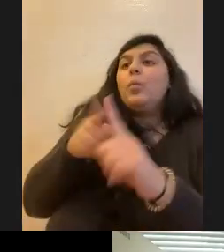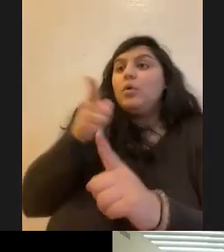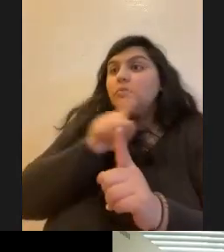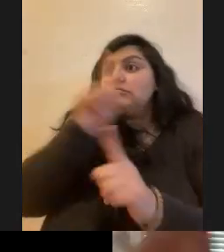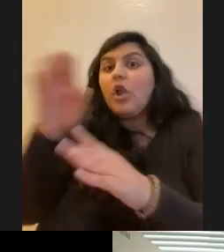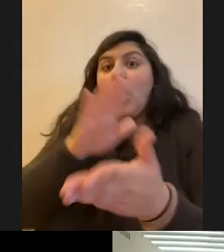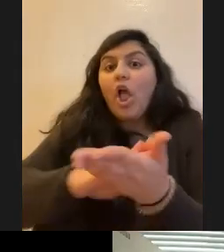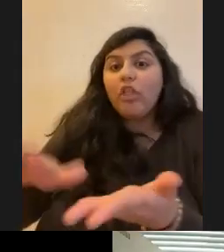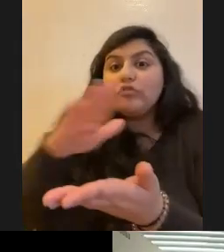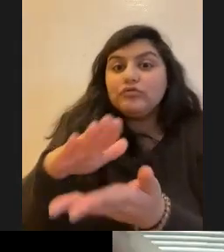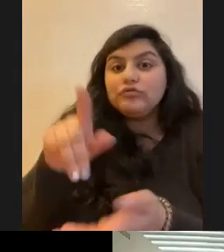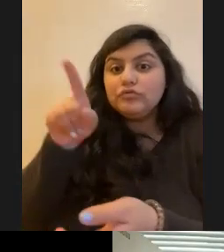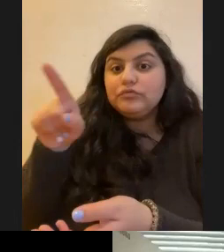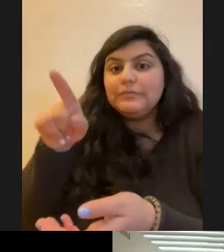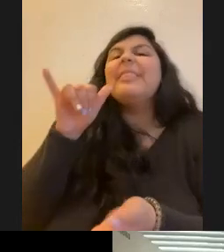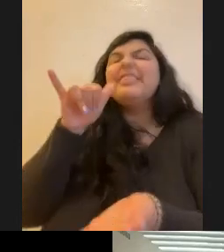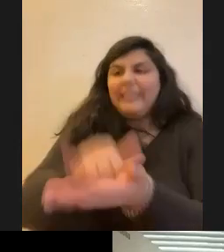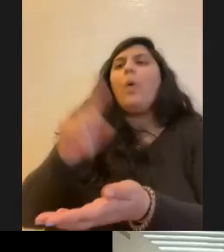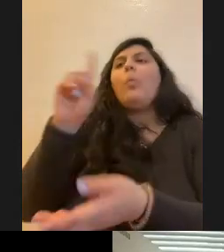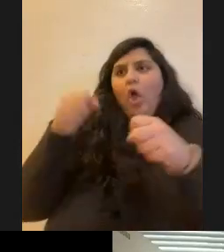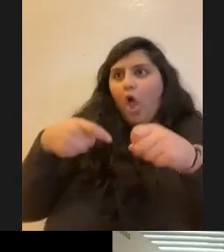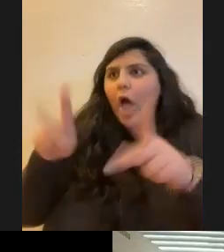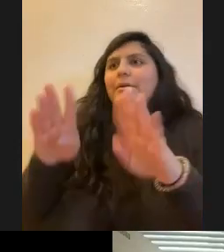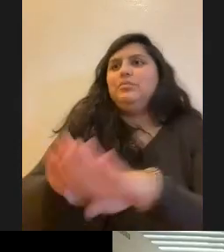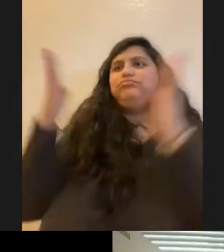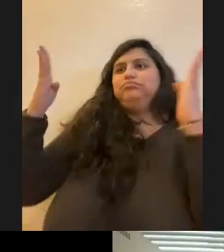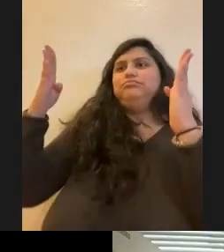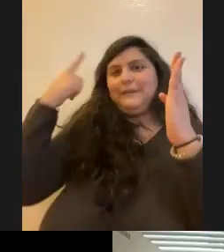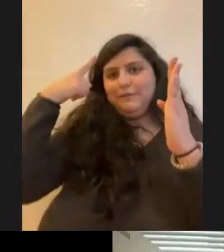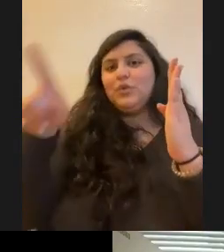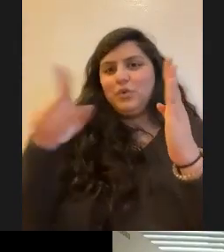really where opportunities kind of open up for you.